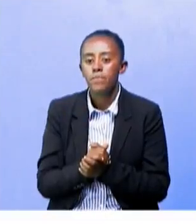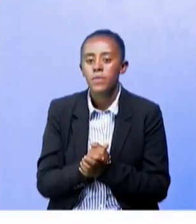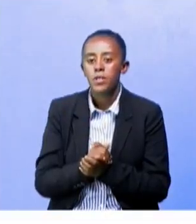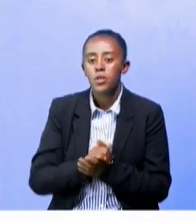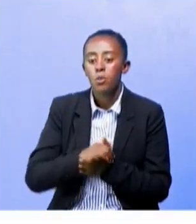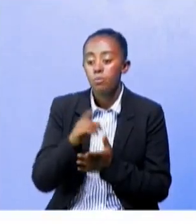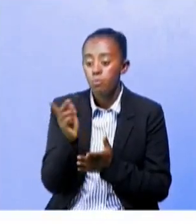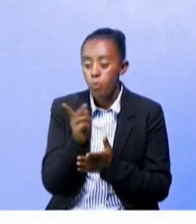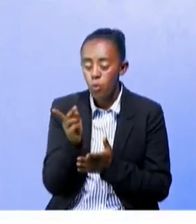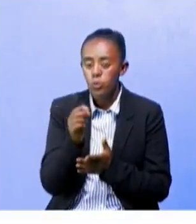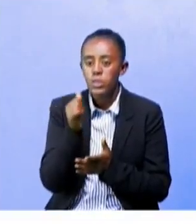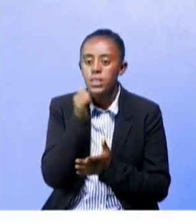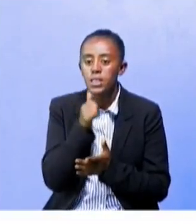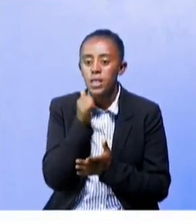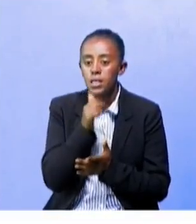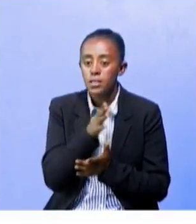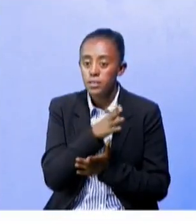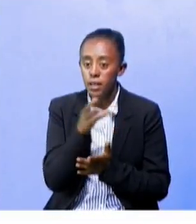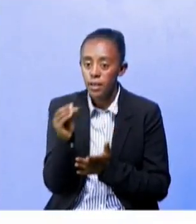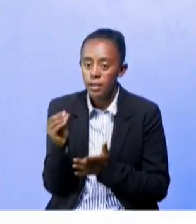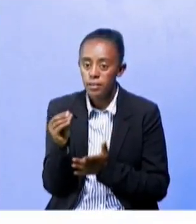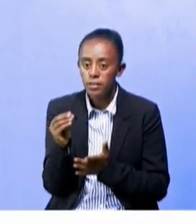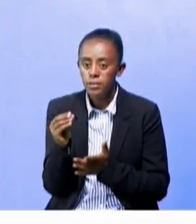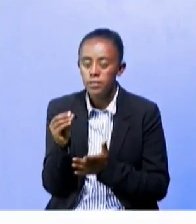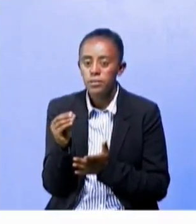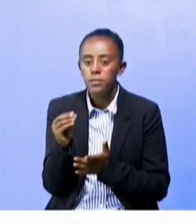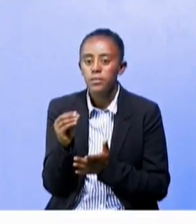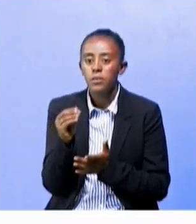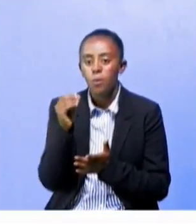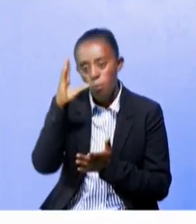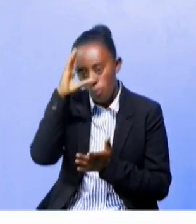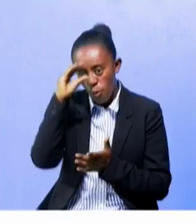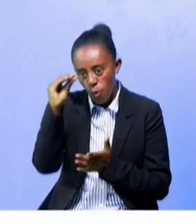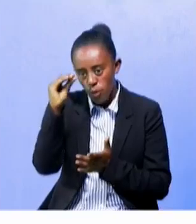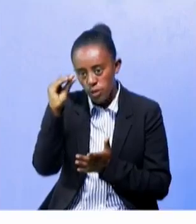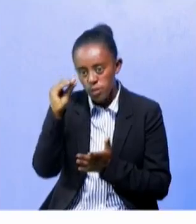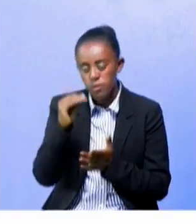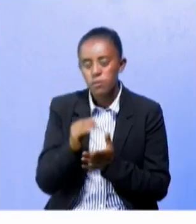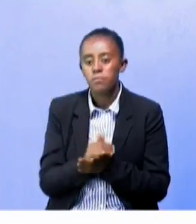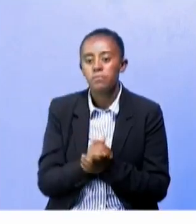girls and boys